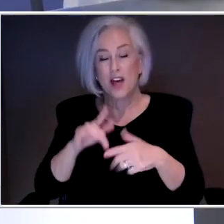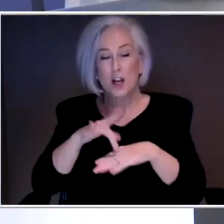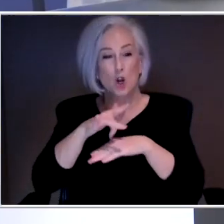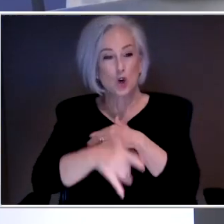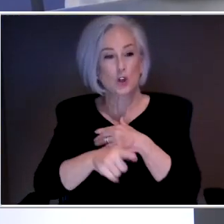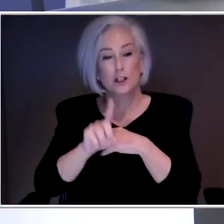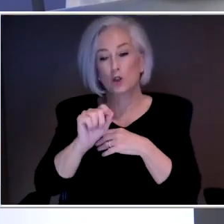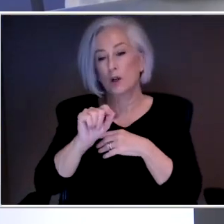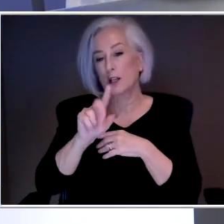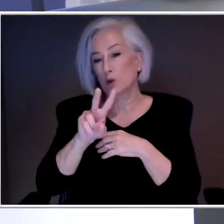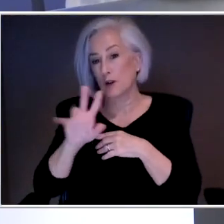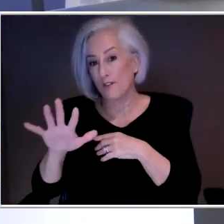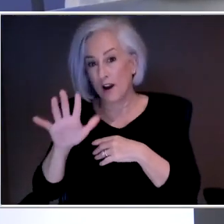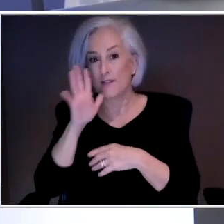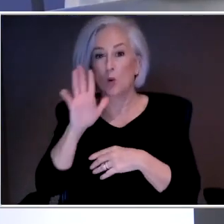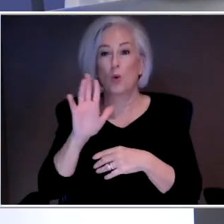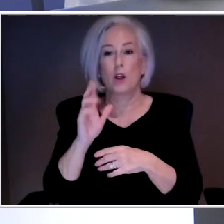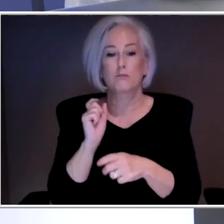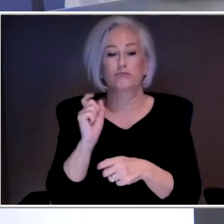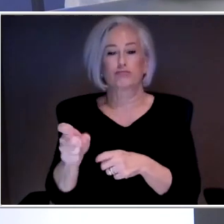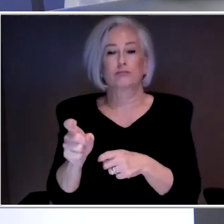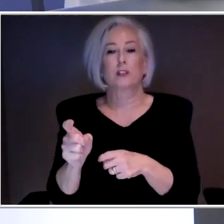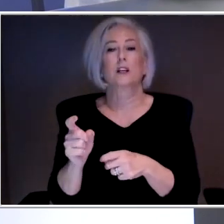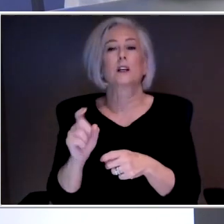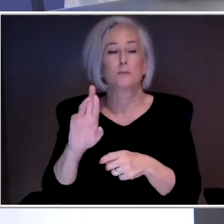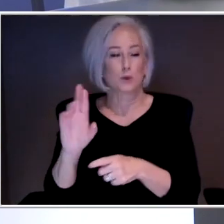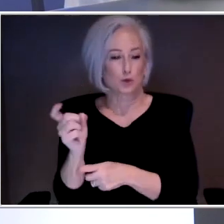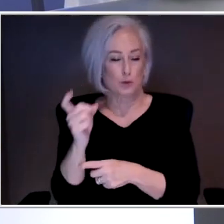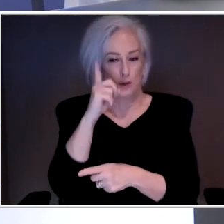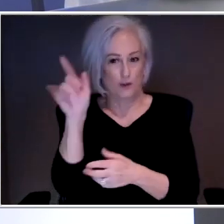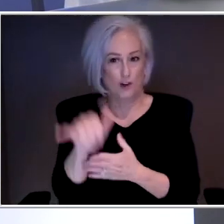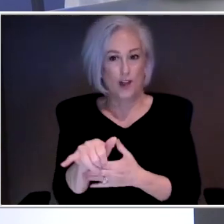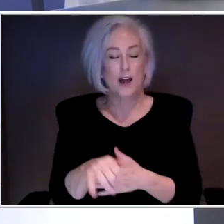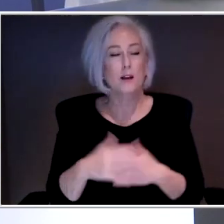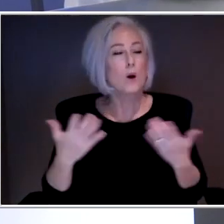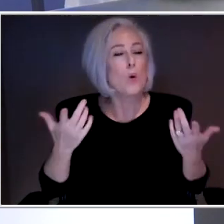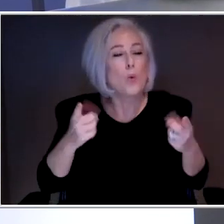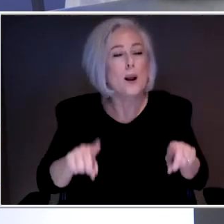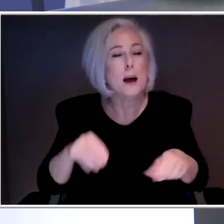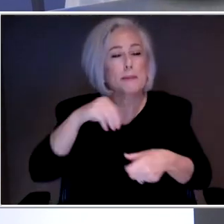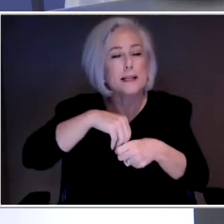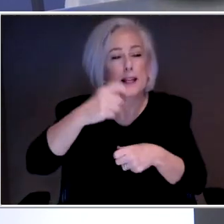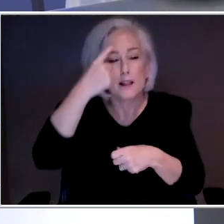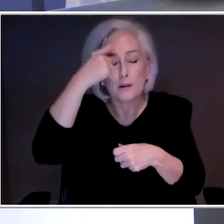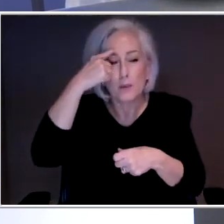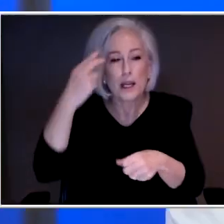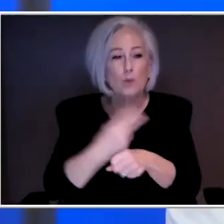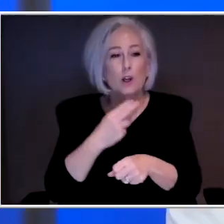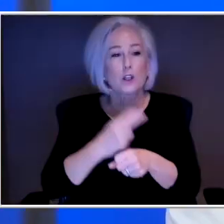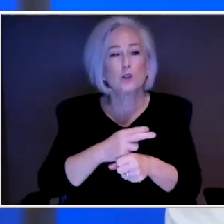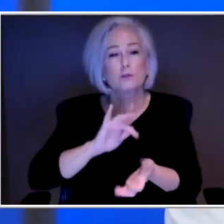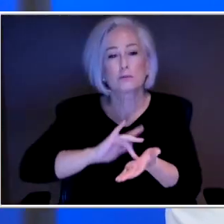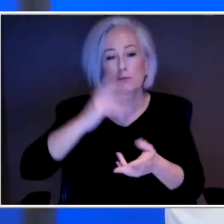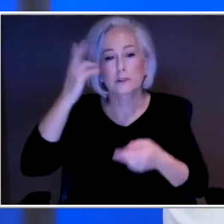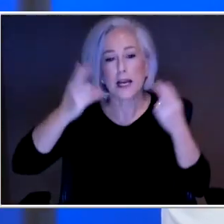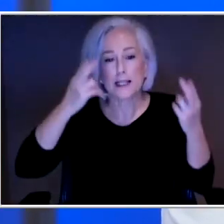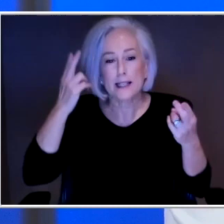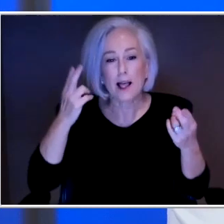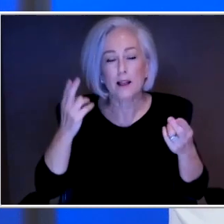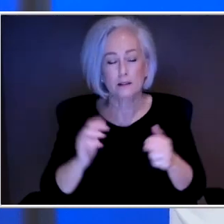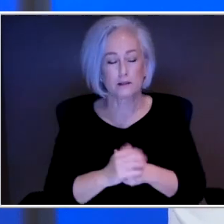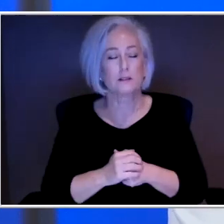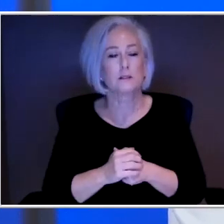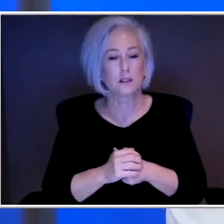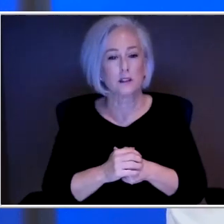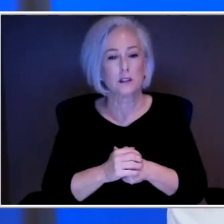veterans relief. What is happening inside the brain when someone uses a psychedelic? Yeah, so psychedelics bind, the